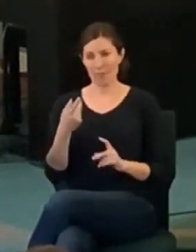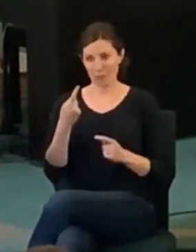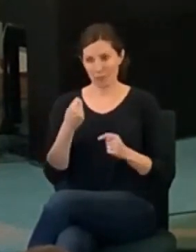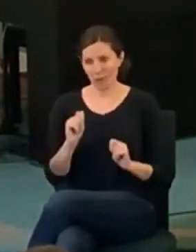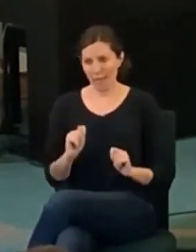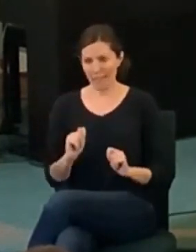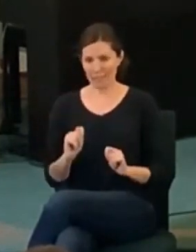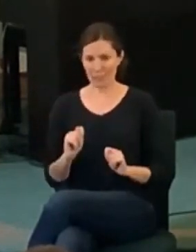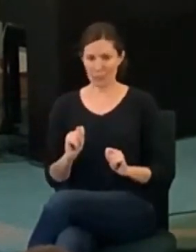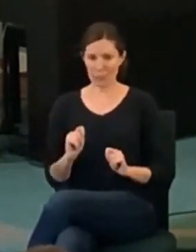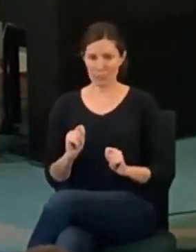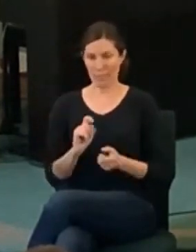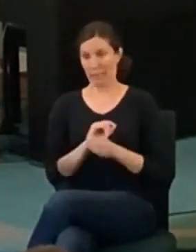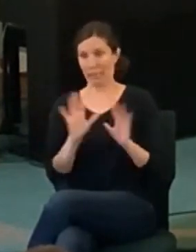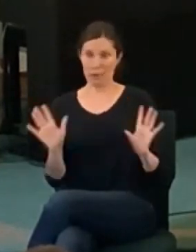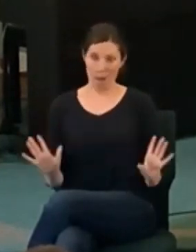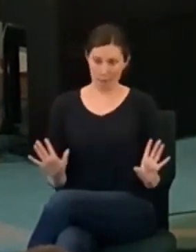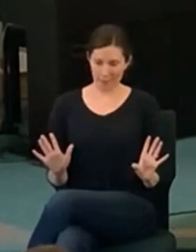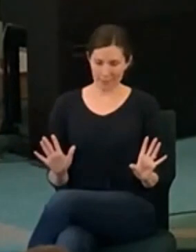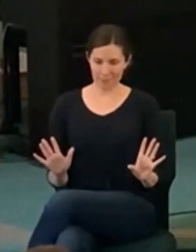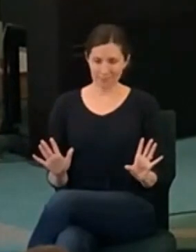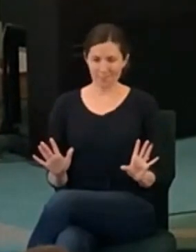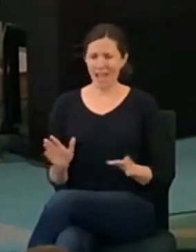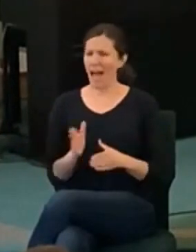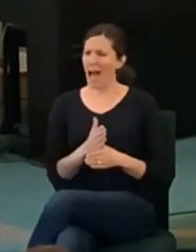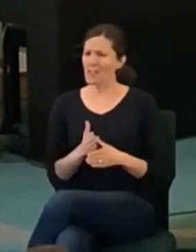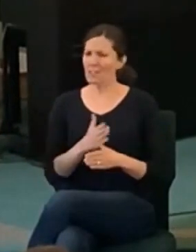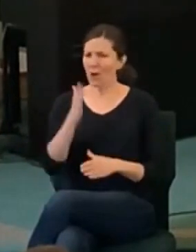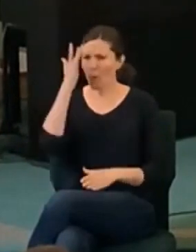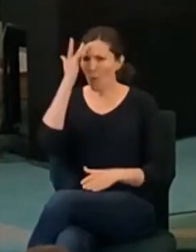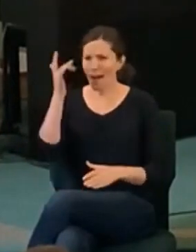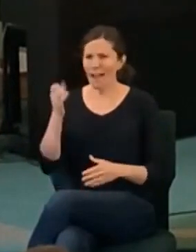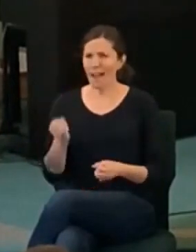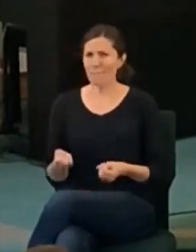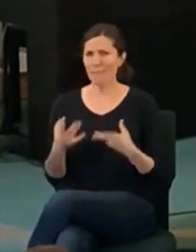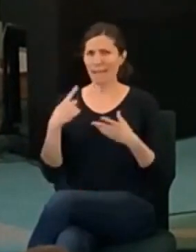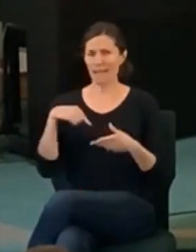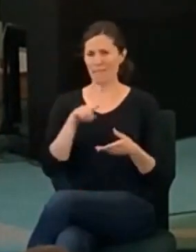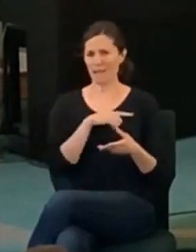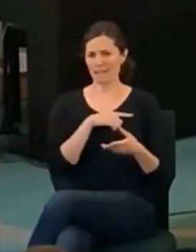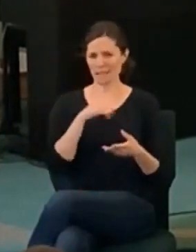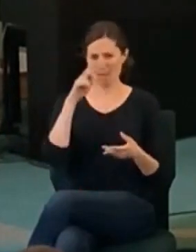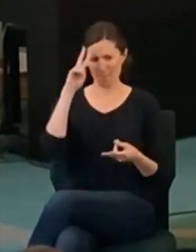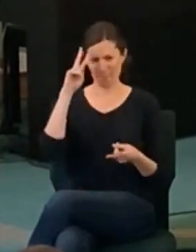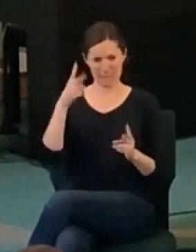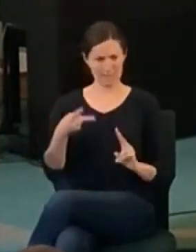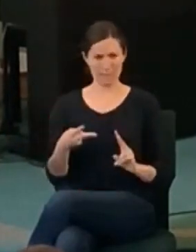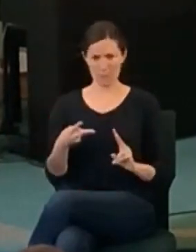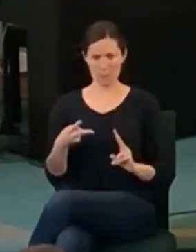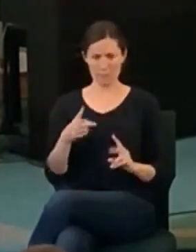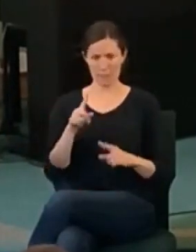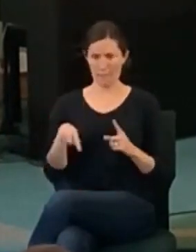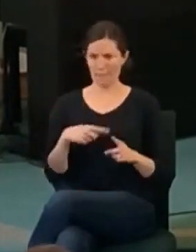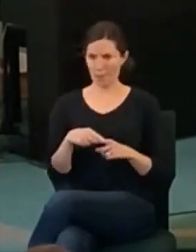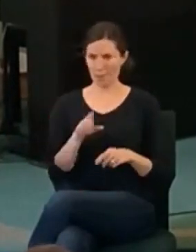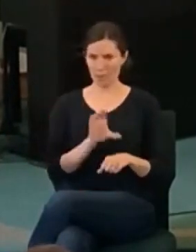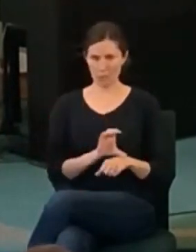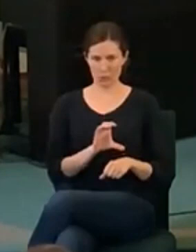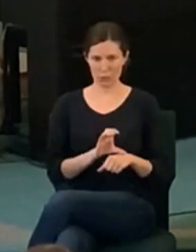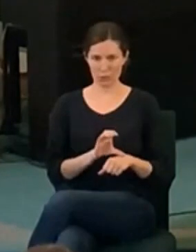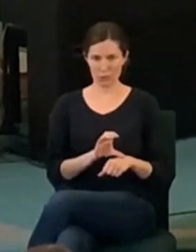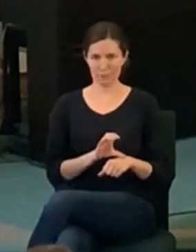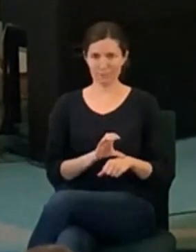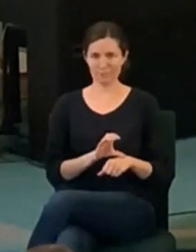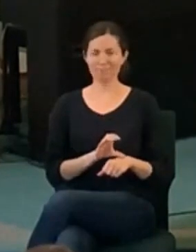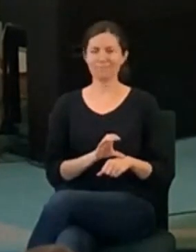they're doing this publicity campaign to say actually it's bad because salmonella, listeria, and other bacteria